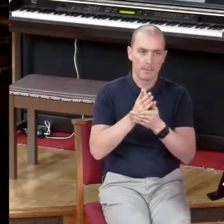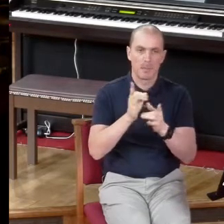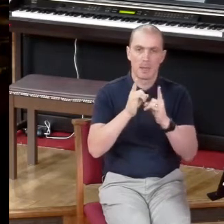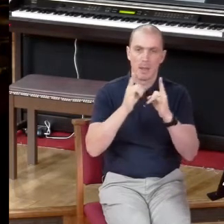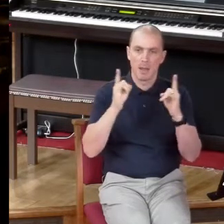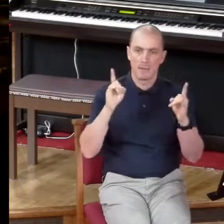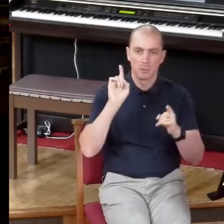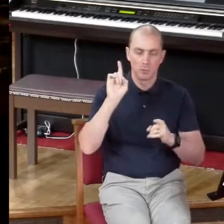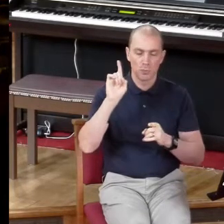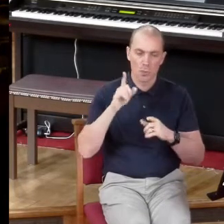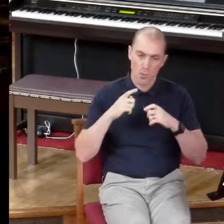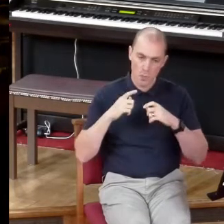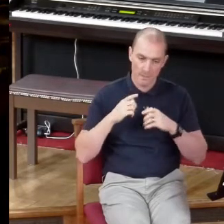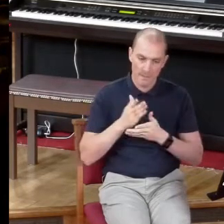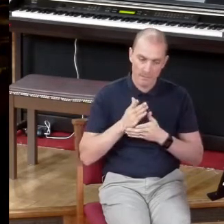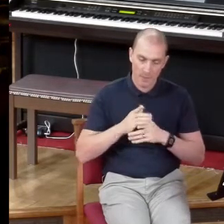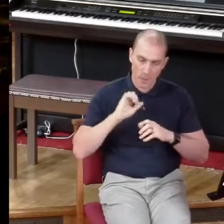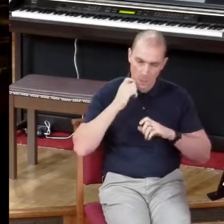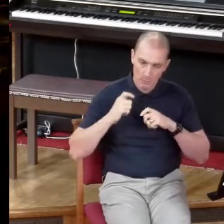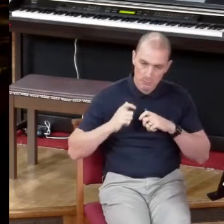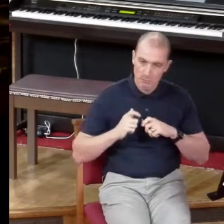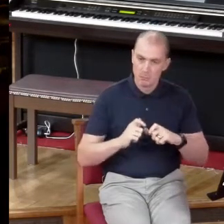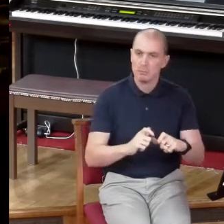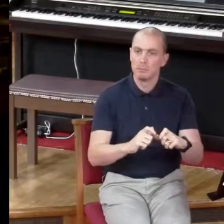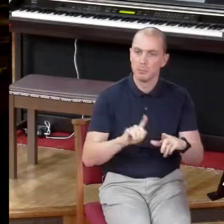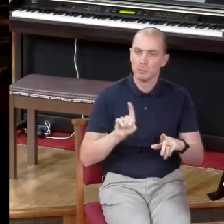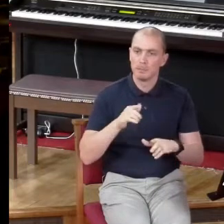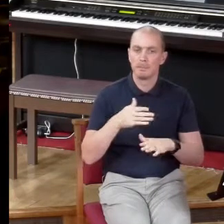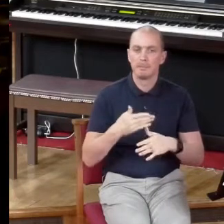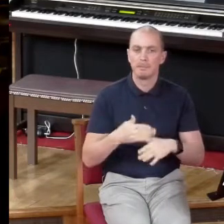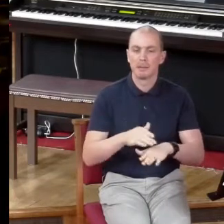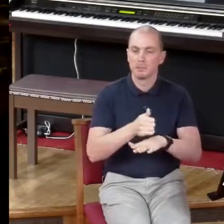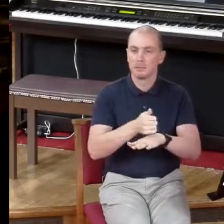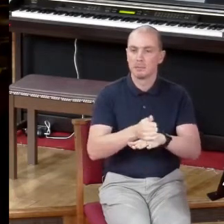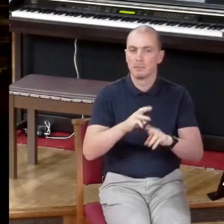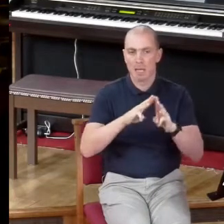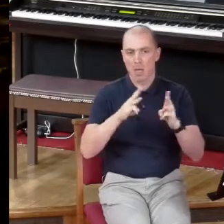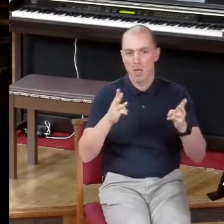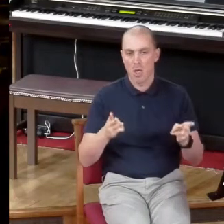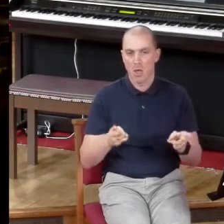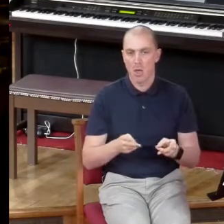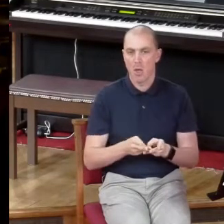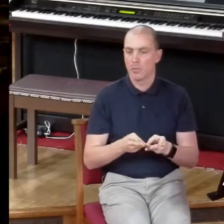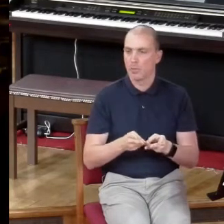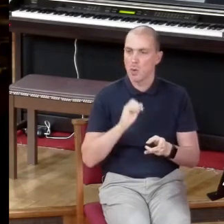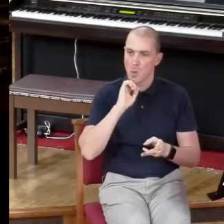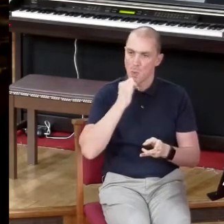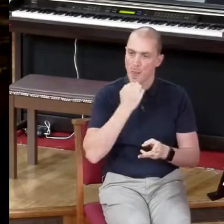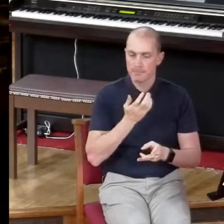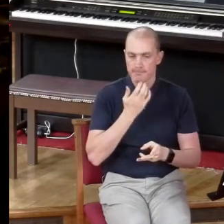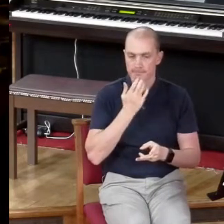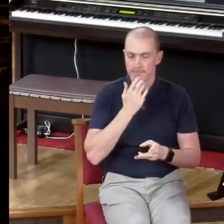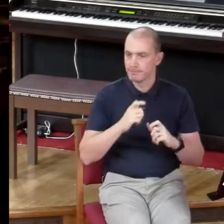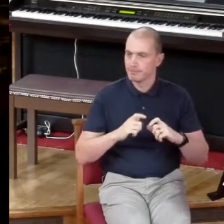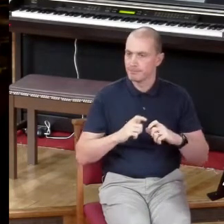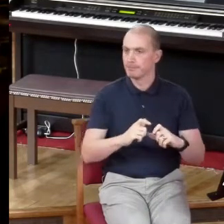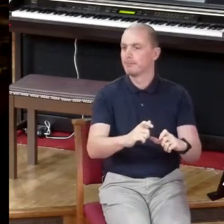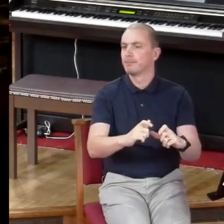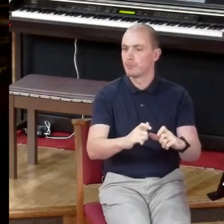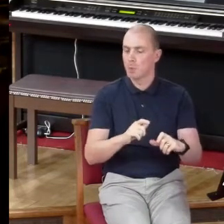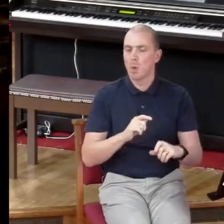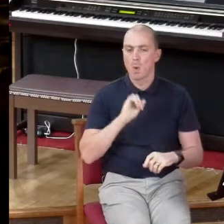all generations. You establish the earth, and it endures. Let's worship God together. We sing